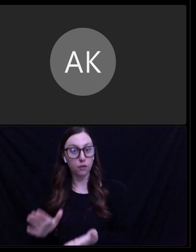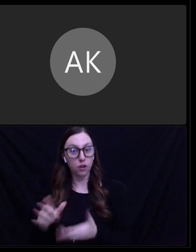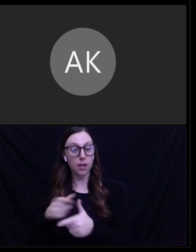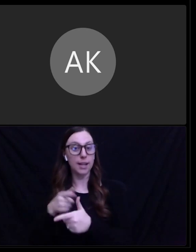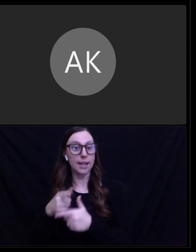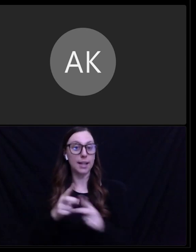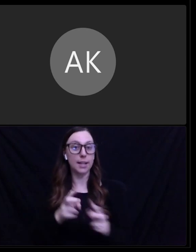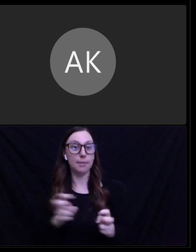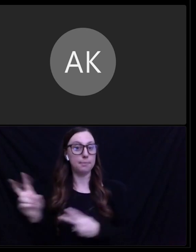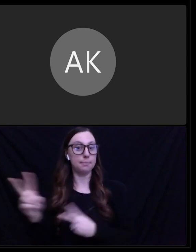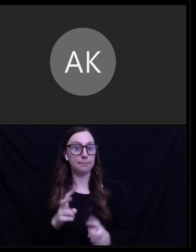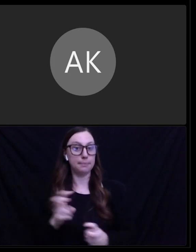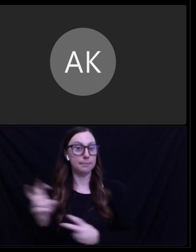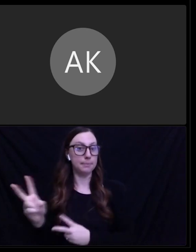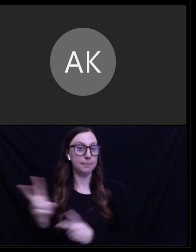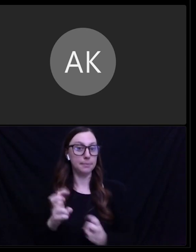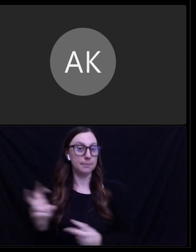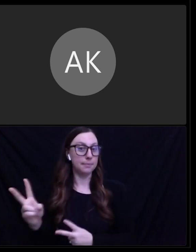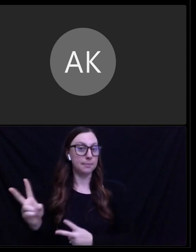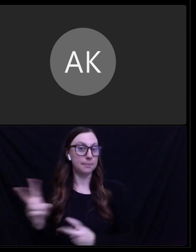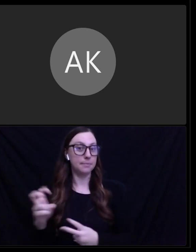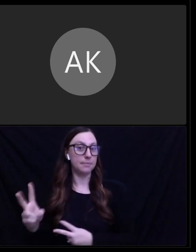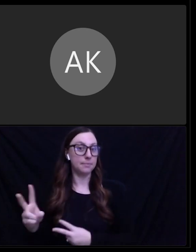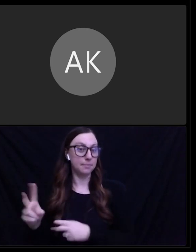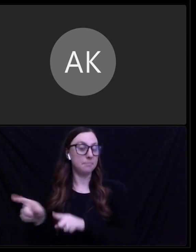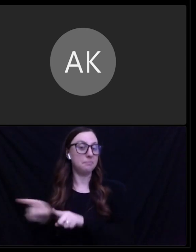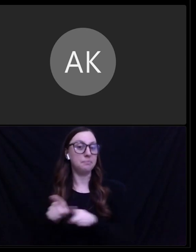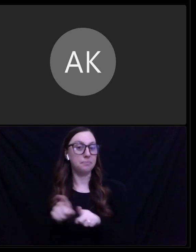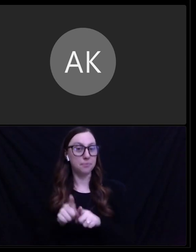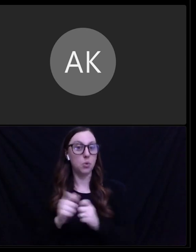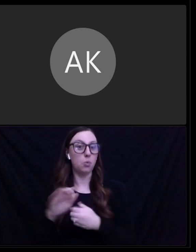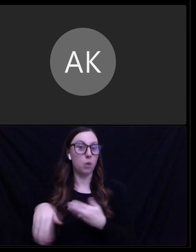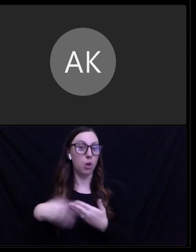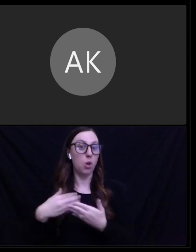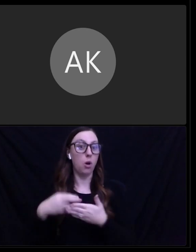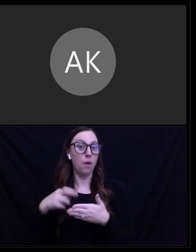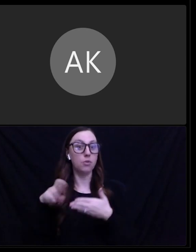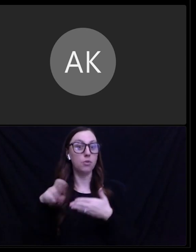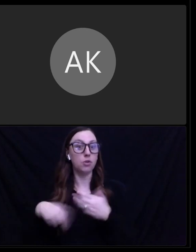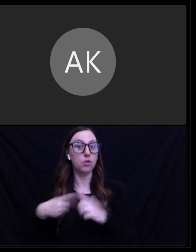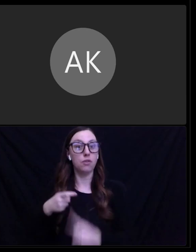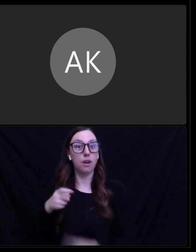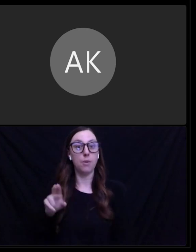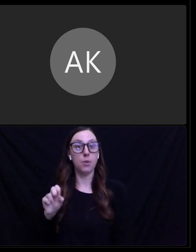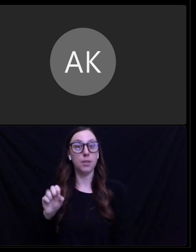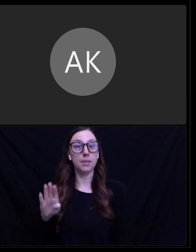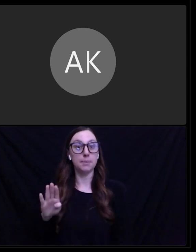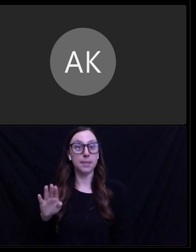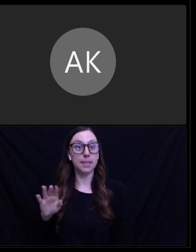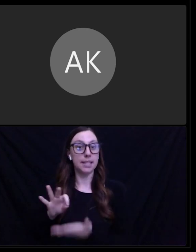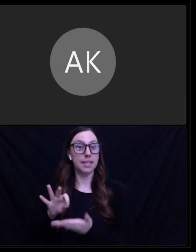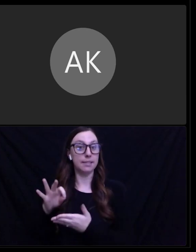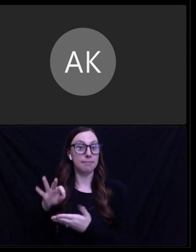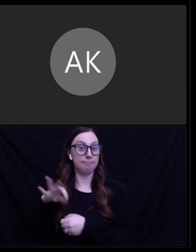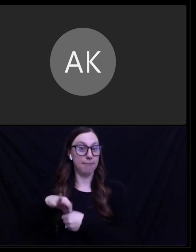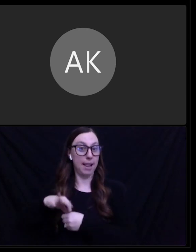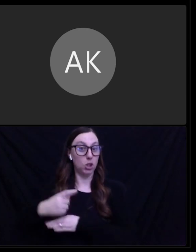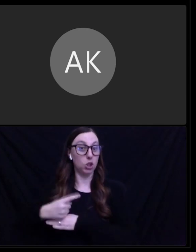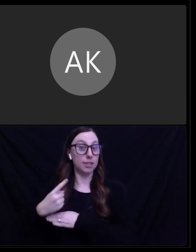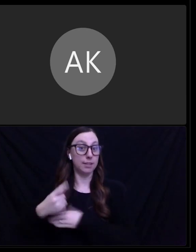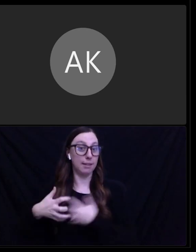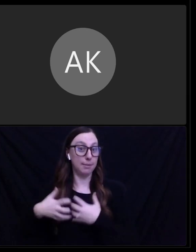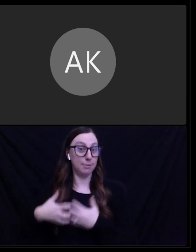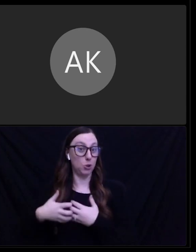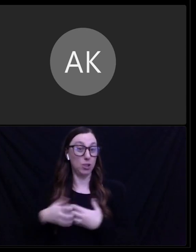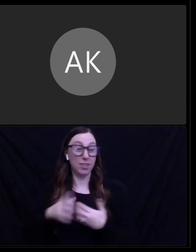along with all the results coming from those sticks that are coming back from the election day machines. That is pretty